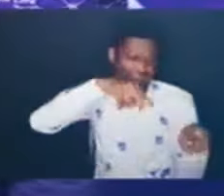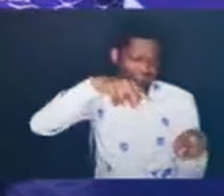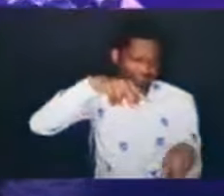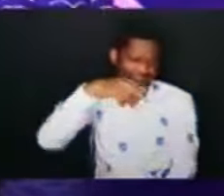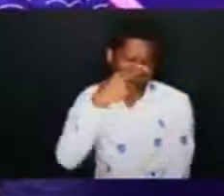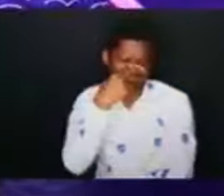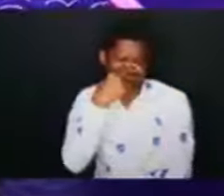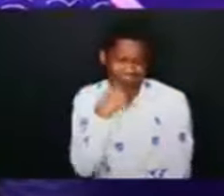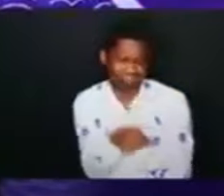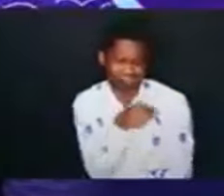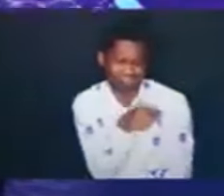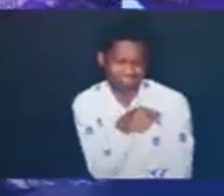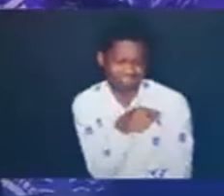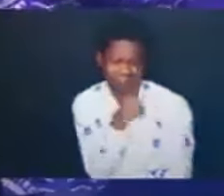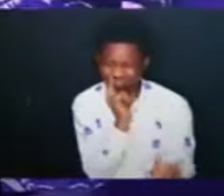laughed.